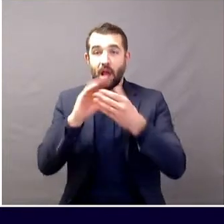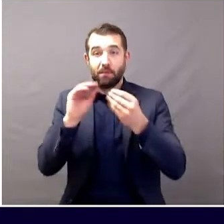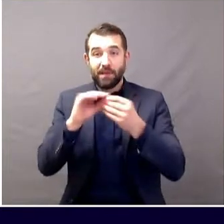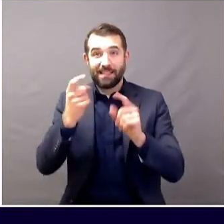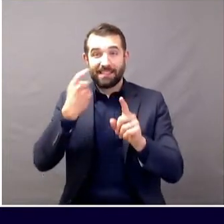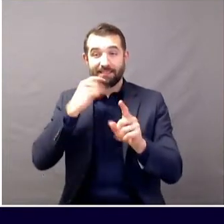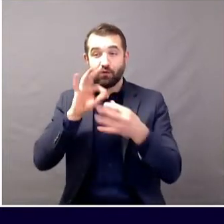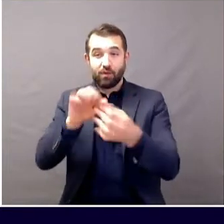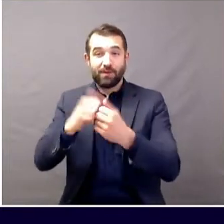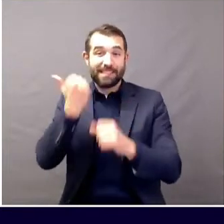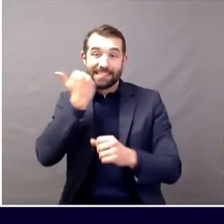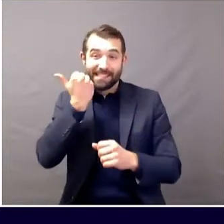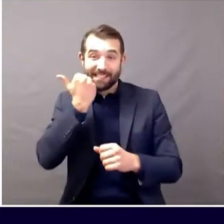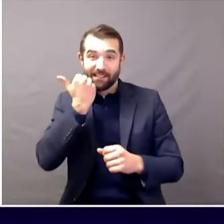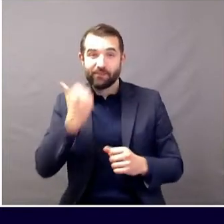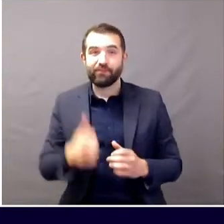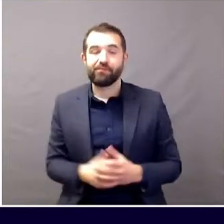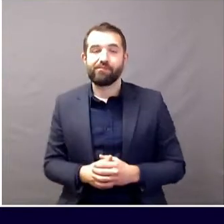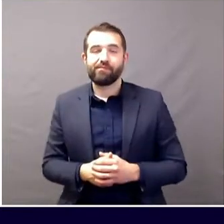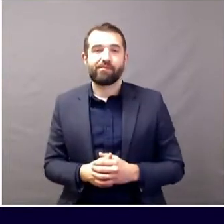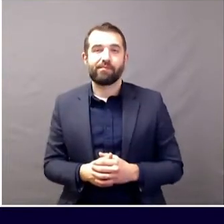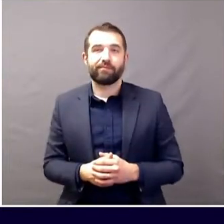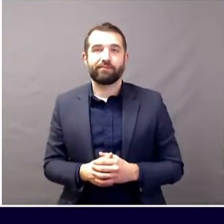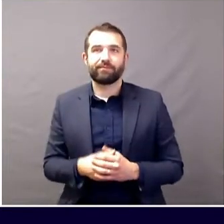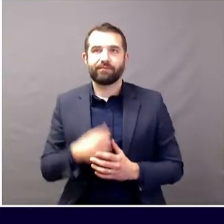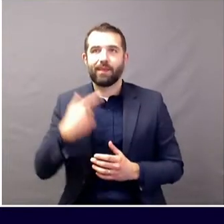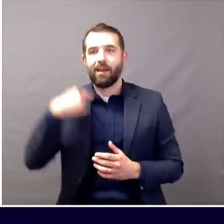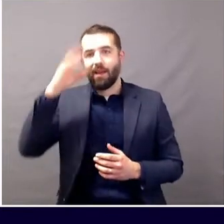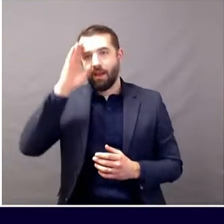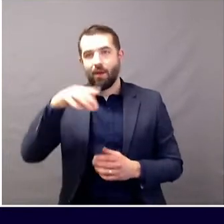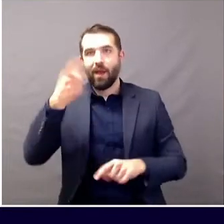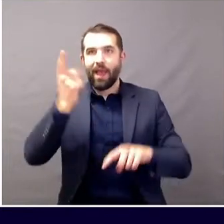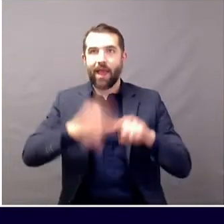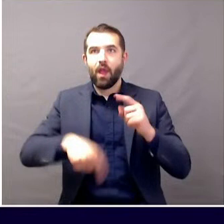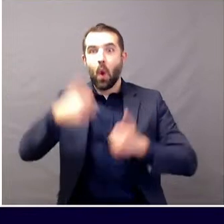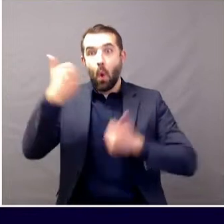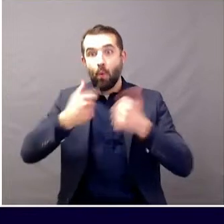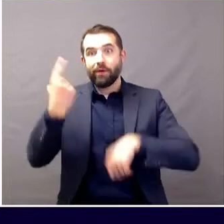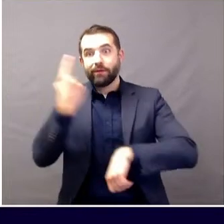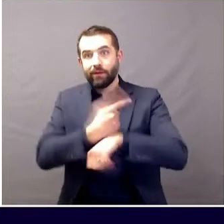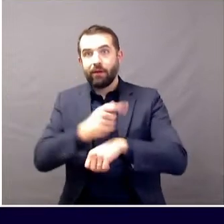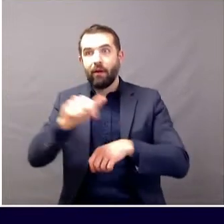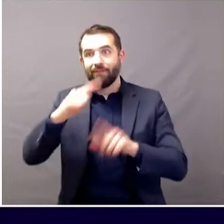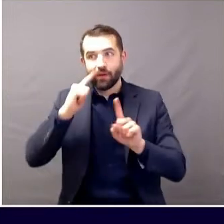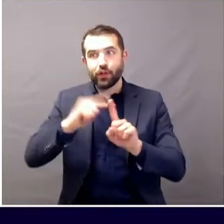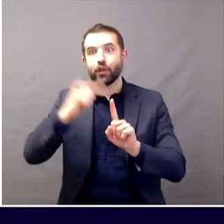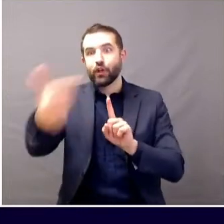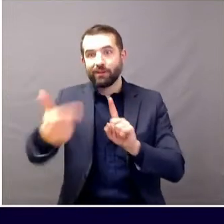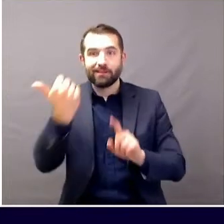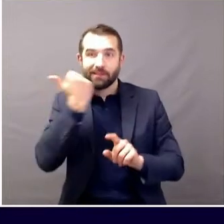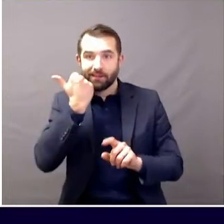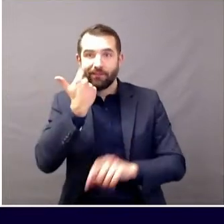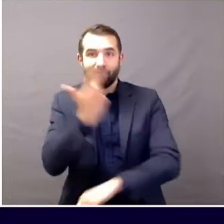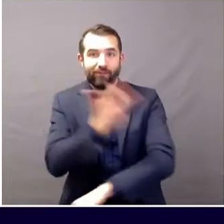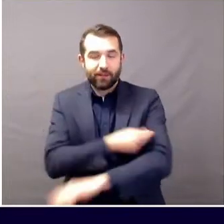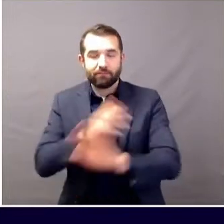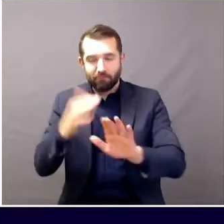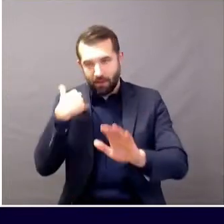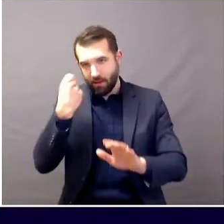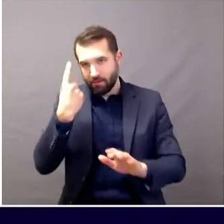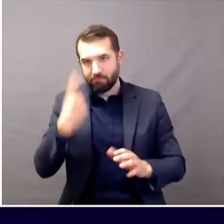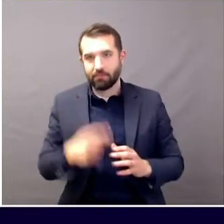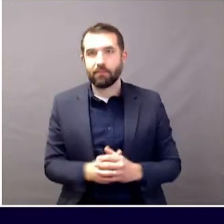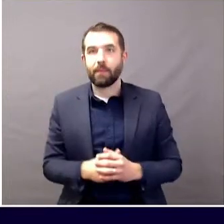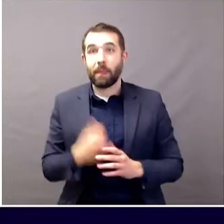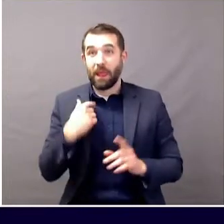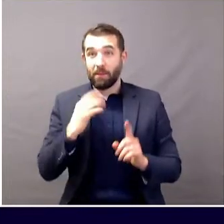and I know you kind of can't say when they're going to be vaccinated, but is there any estimate on a timeline? And then members of the